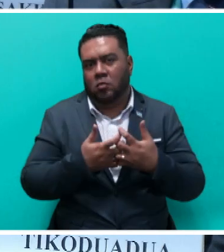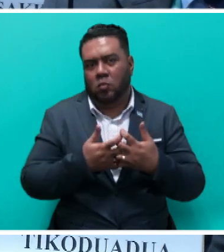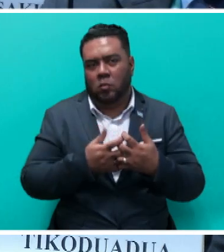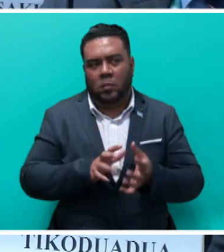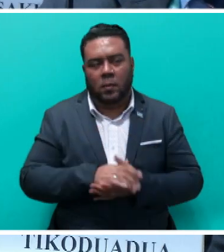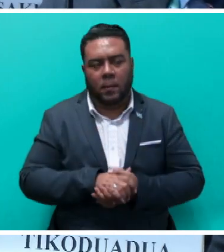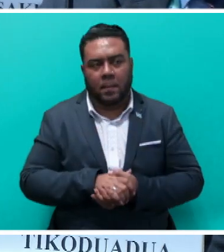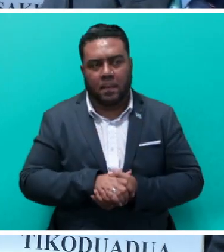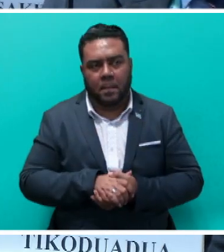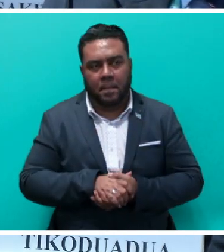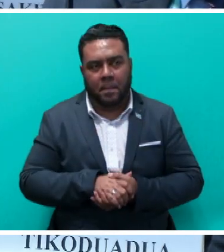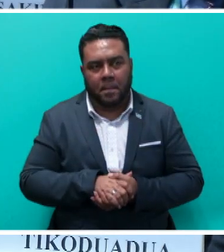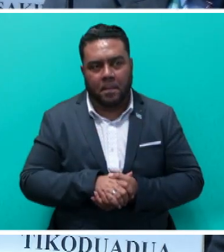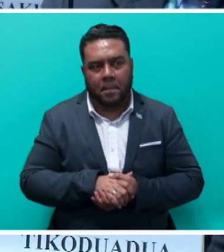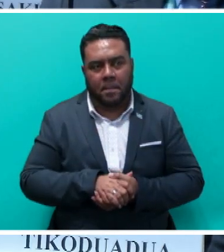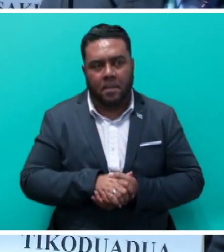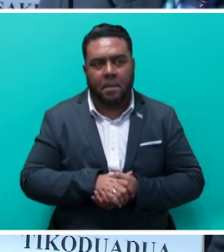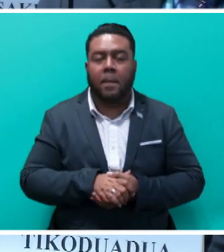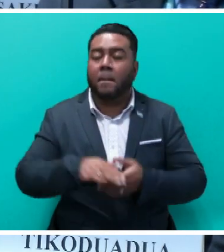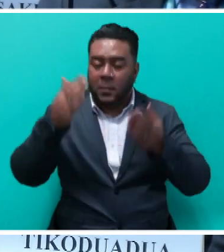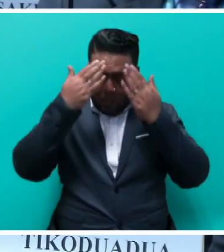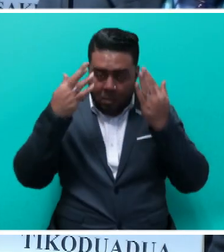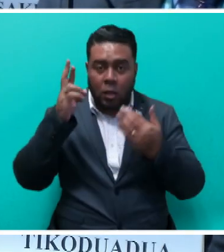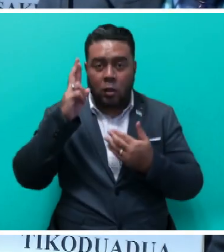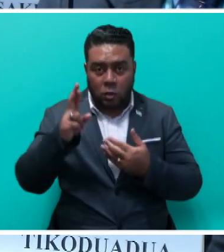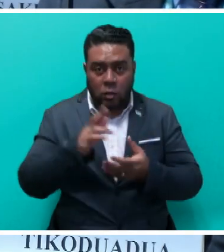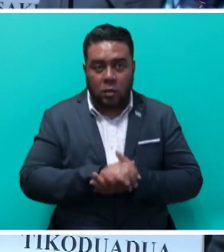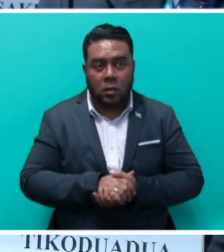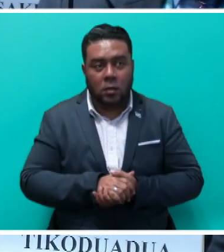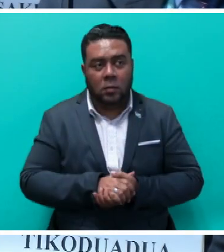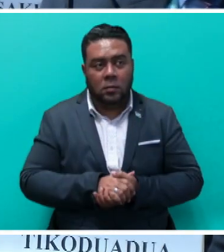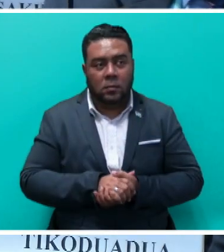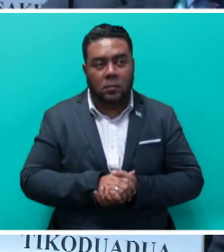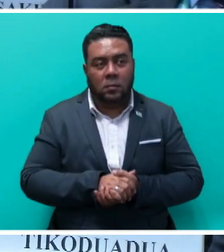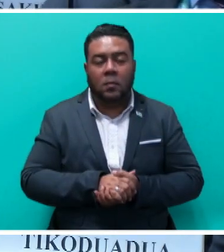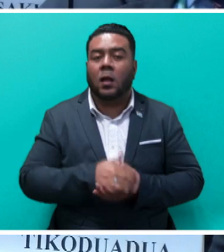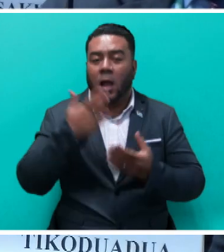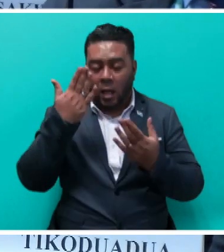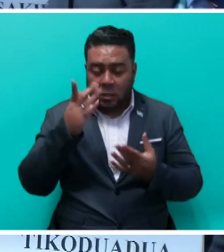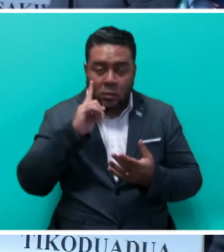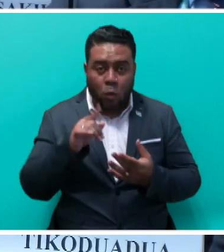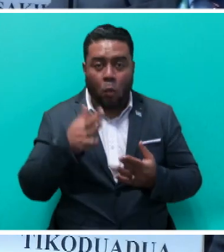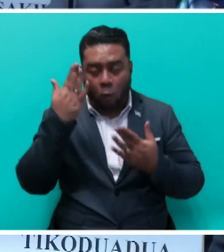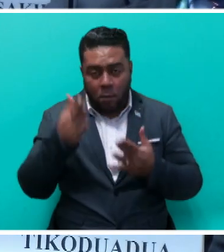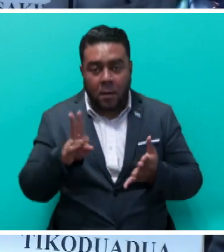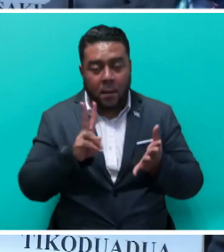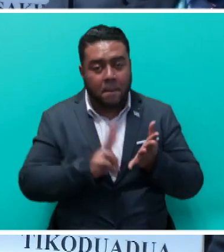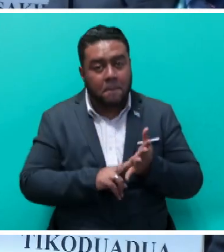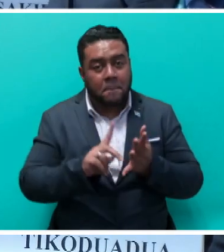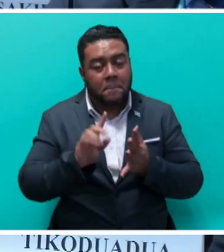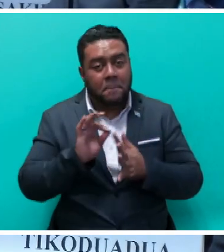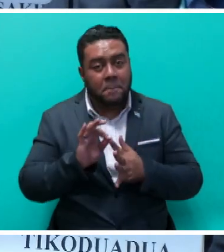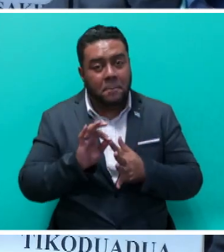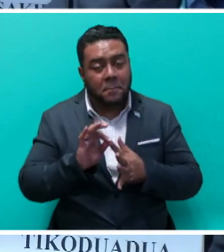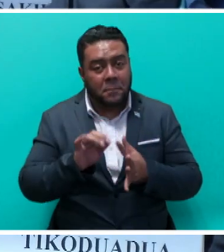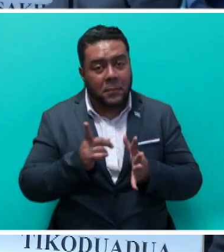Member. Mr. Speaker, sir, I respond to Mr. Pillai, Honourable Pillai, regarding the measures being taken to